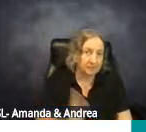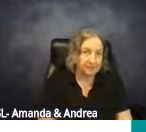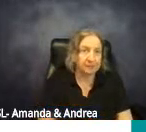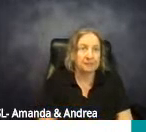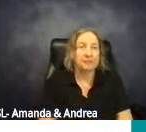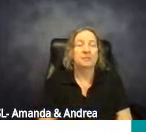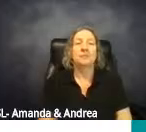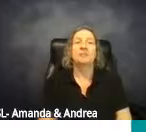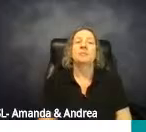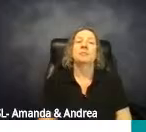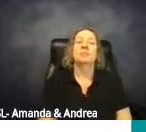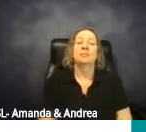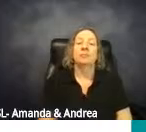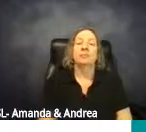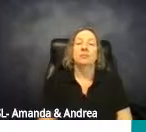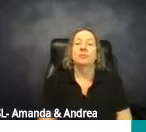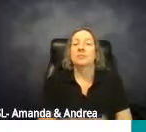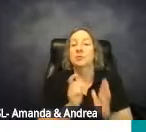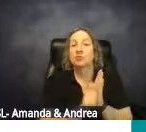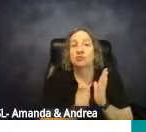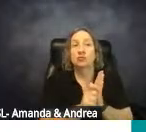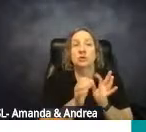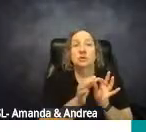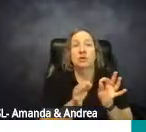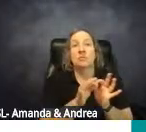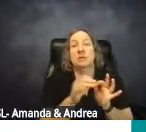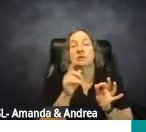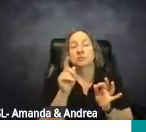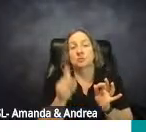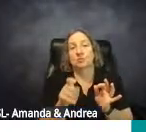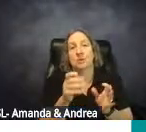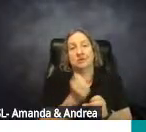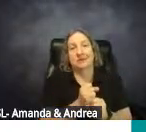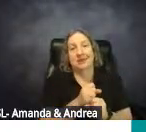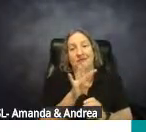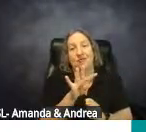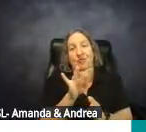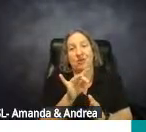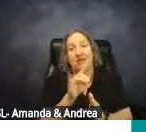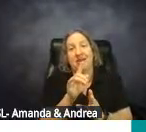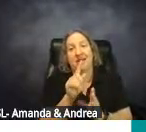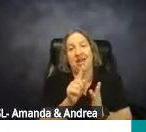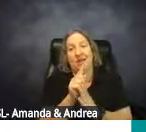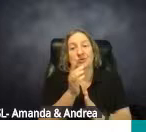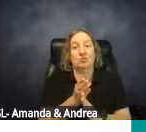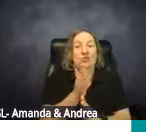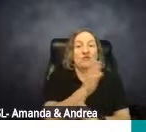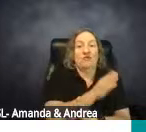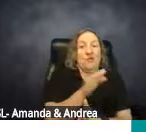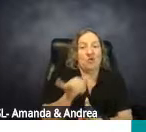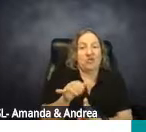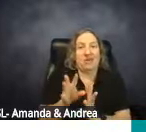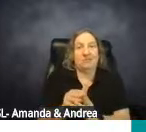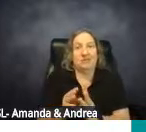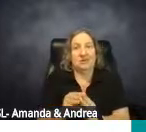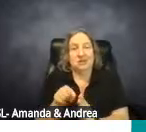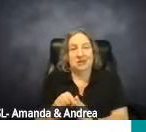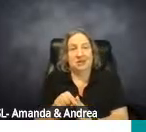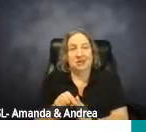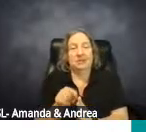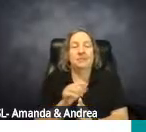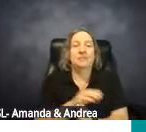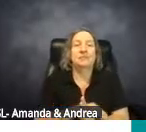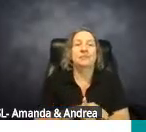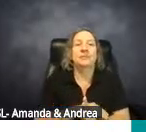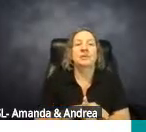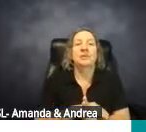members. All written comments must be received prior to 48 hours in advance of each upcoming meeting